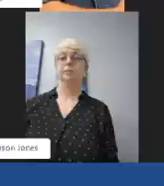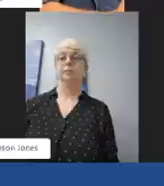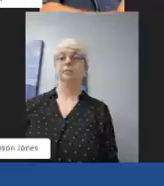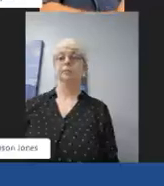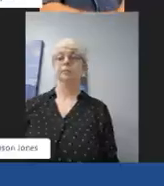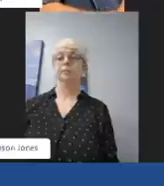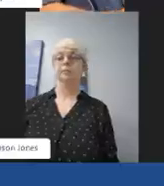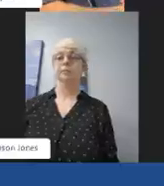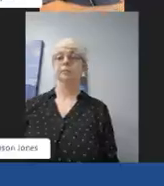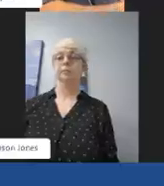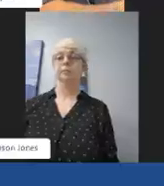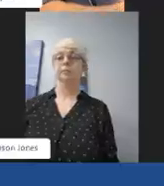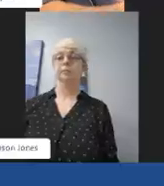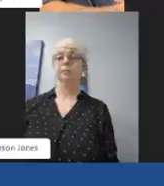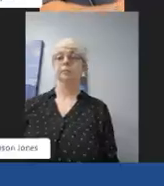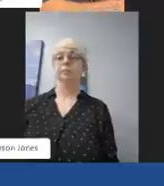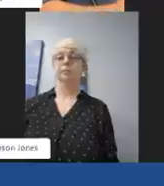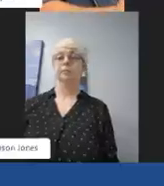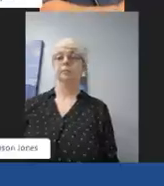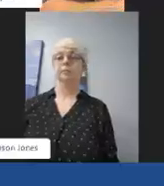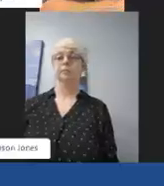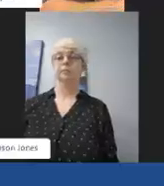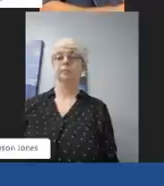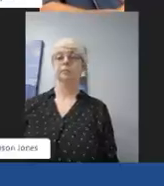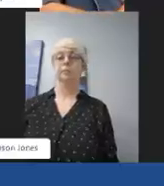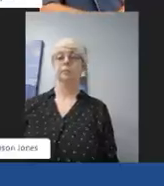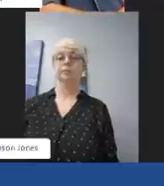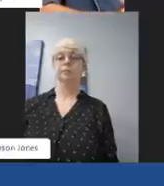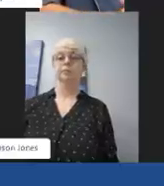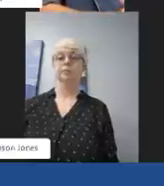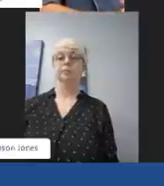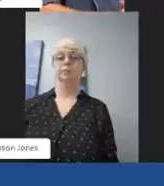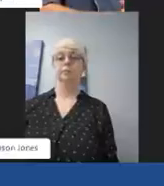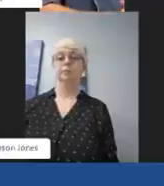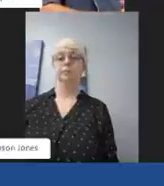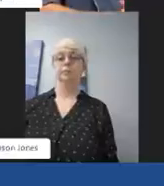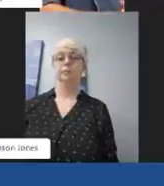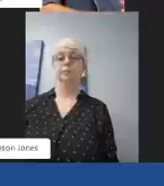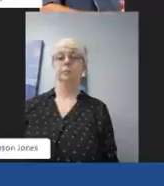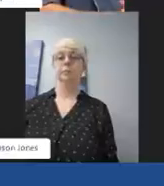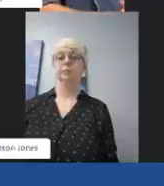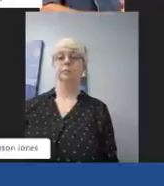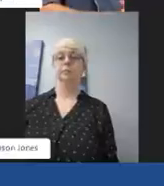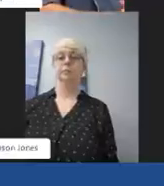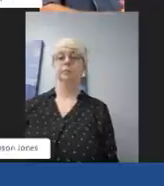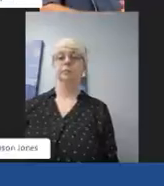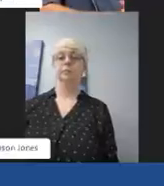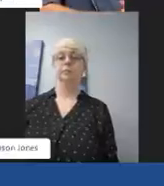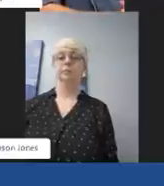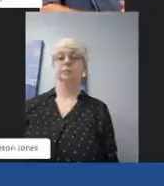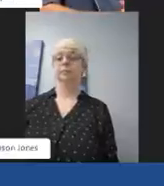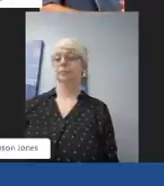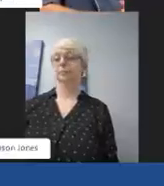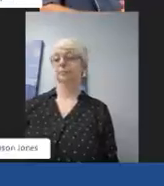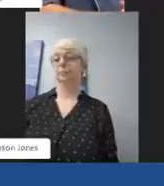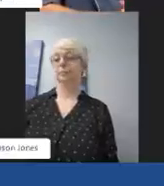by ACL and our technical advisor. So we're really, I think, proud of what we've put together here. And this one they are